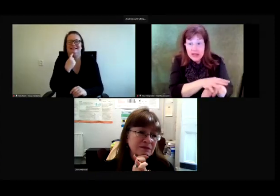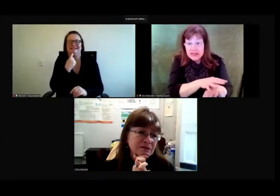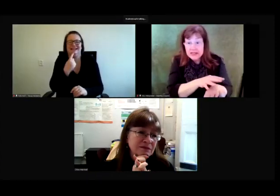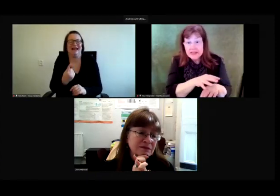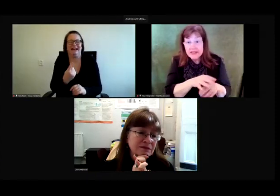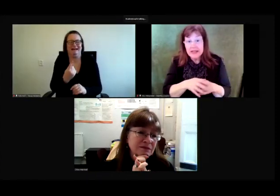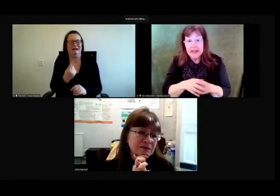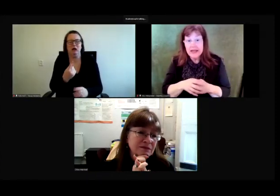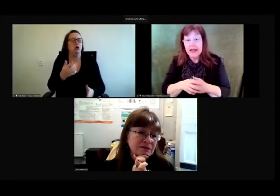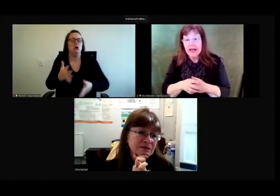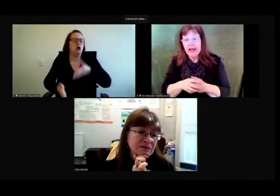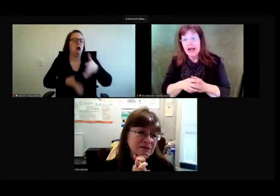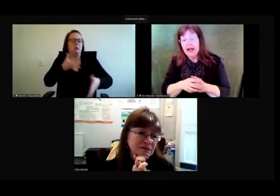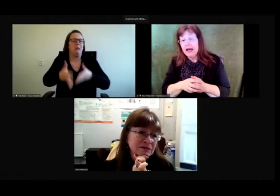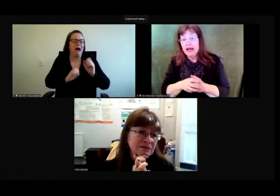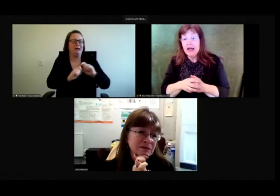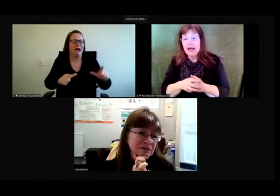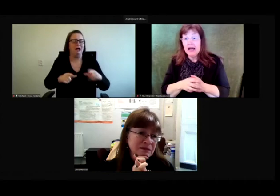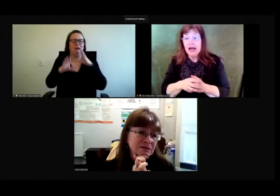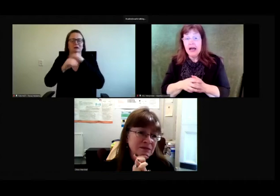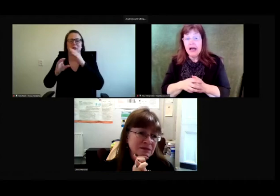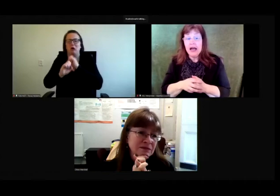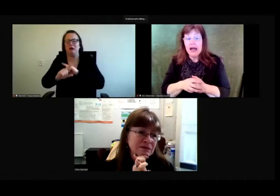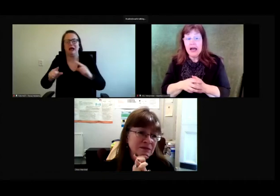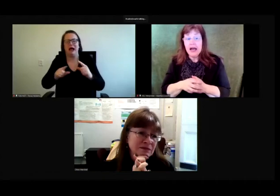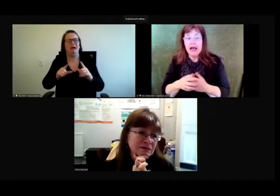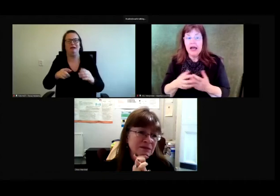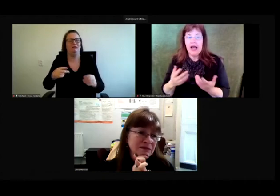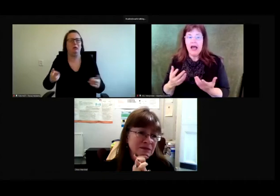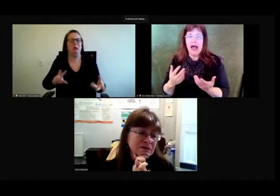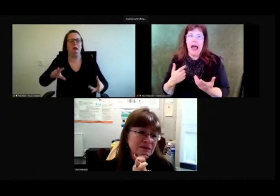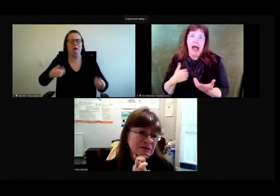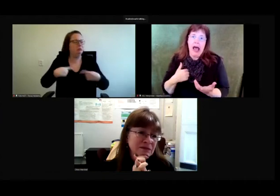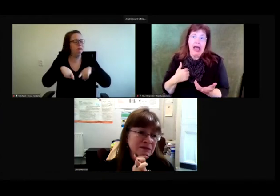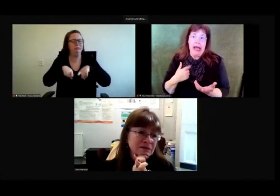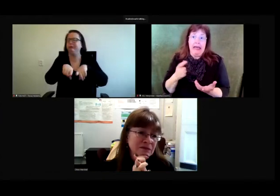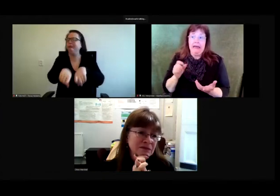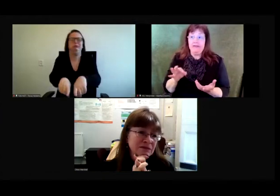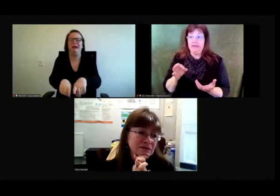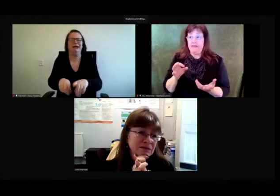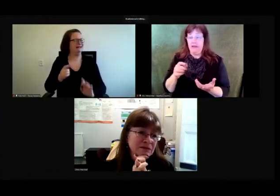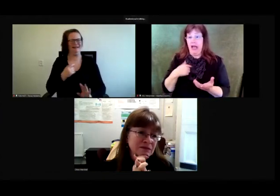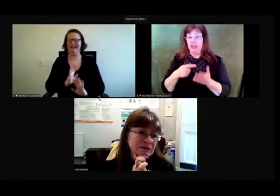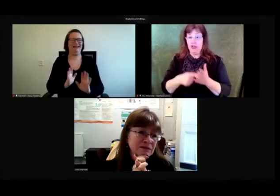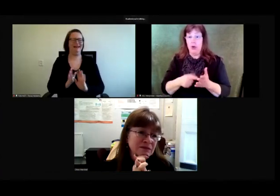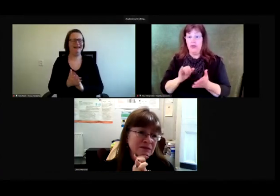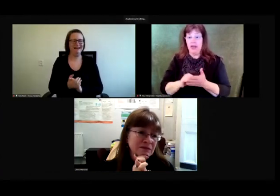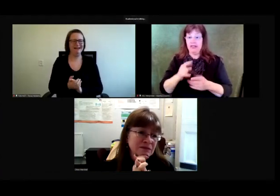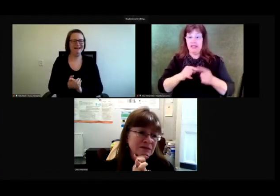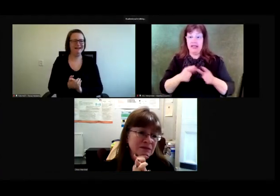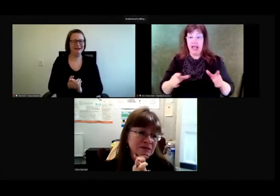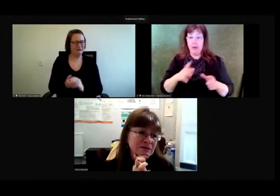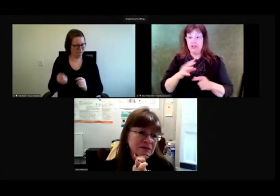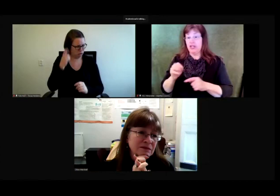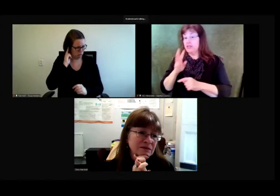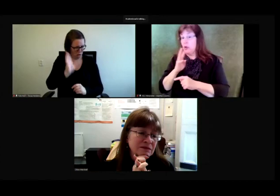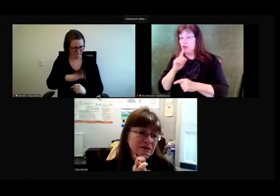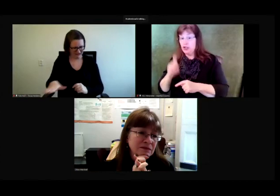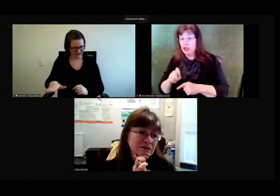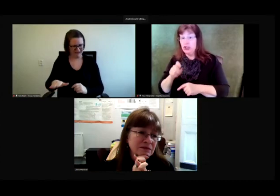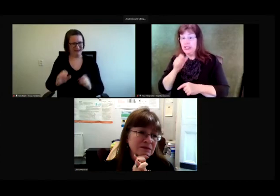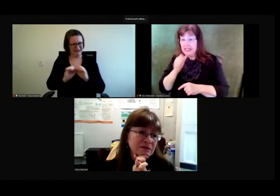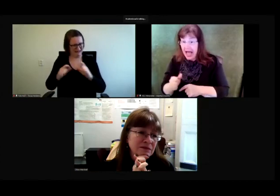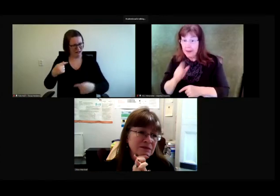now sign and spoken language should not be used together in deaf children language